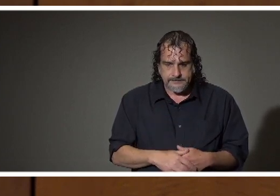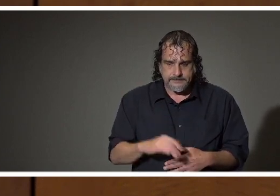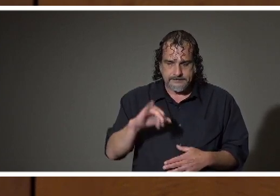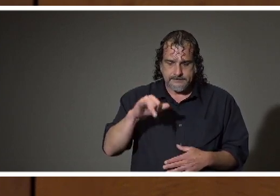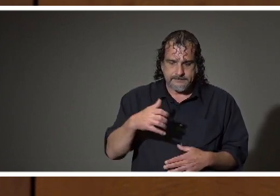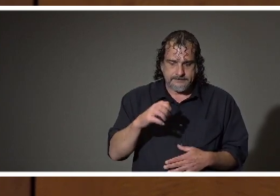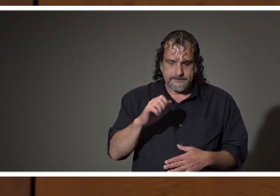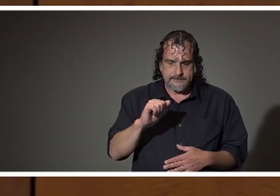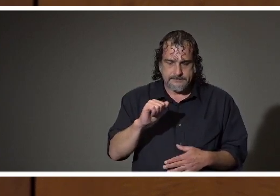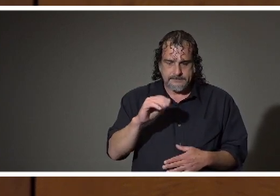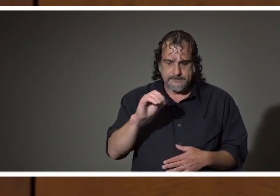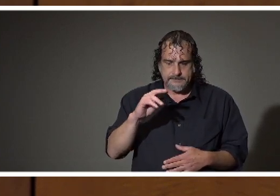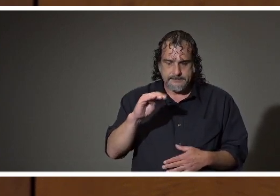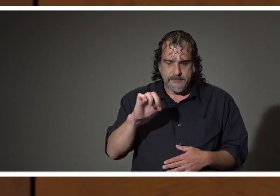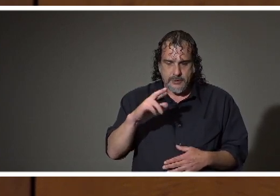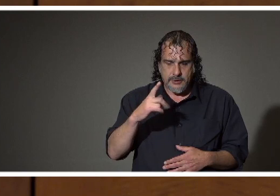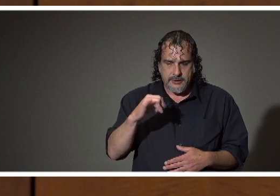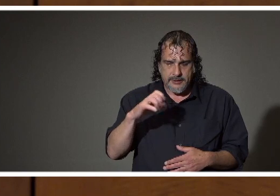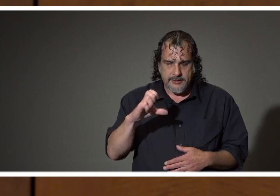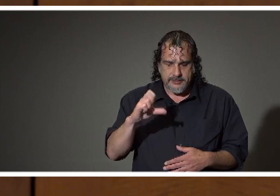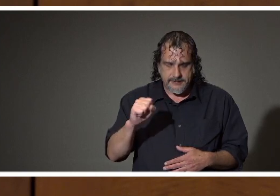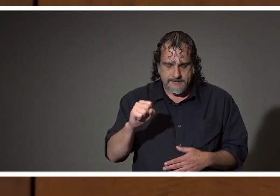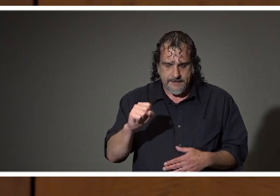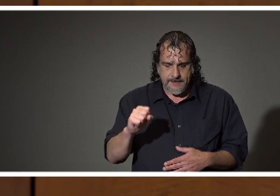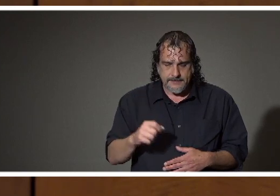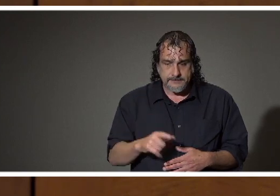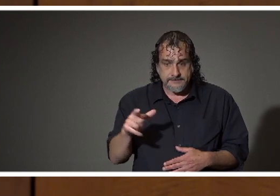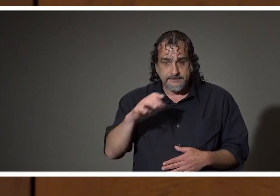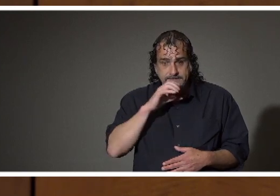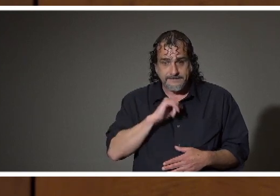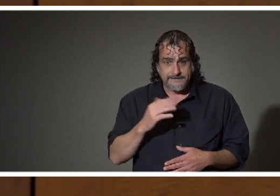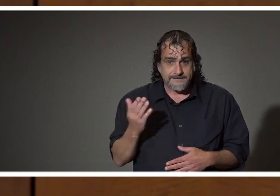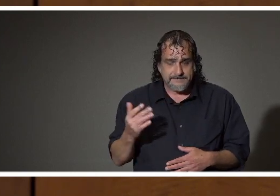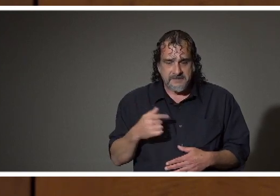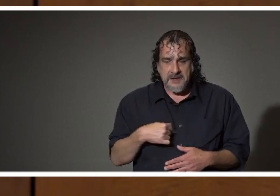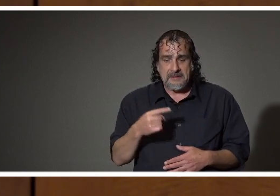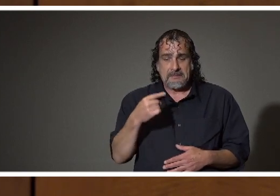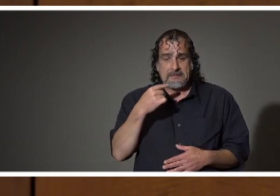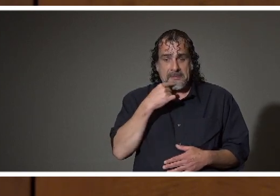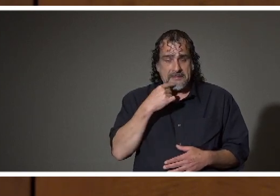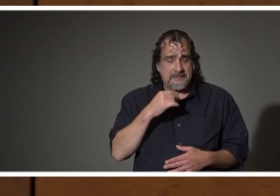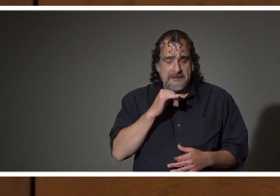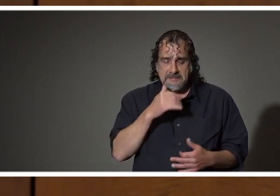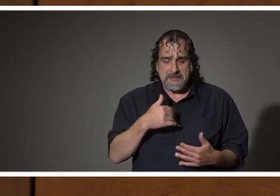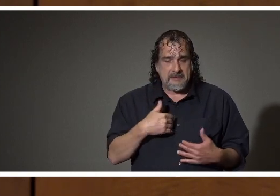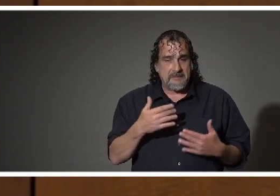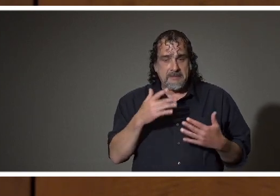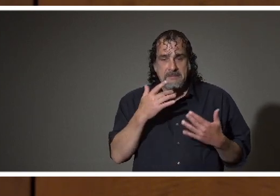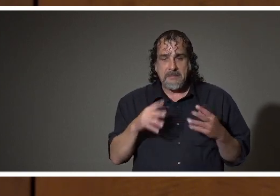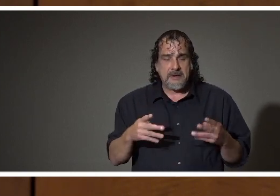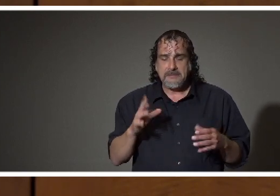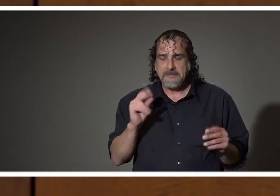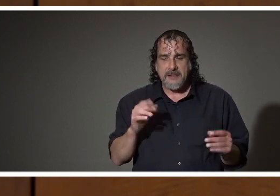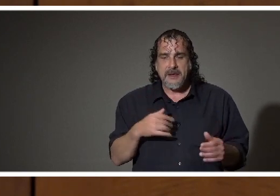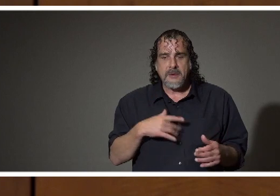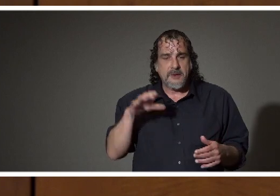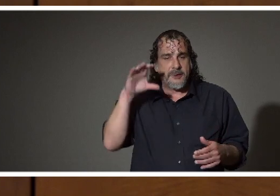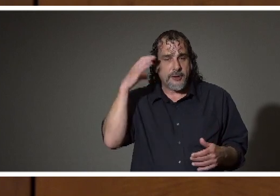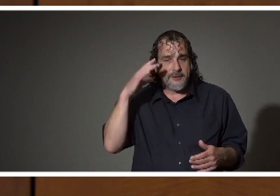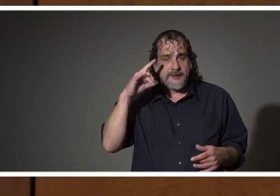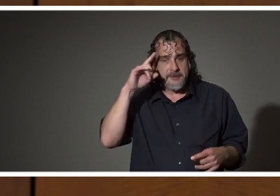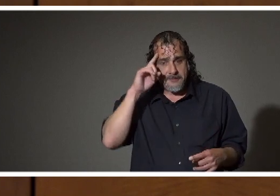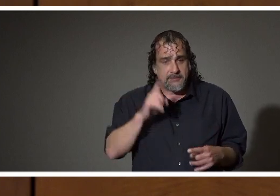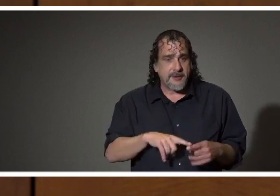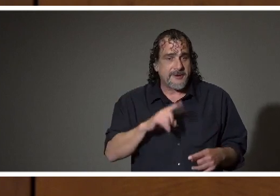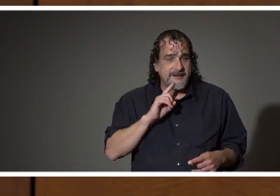Jamarcus Minton is turning 15, and he wants everybody to know that he's just not disappointed about not having a party. He just wants his cousins, his brother, and his